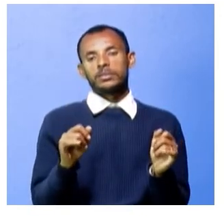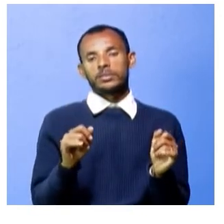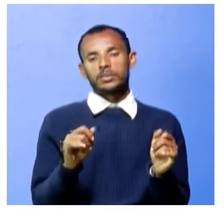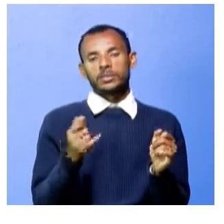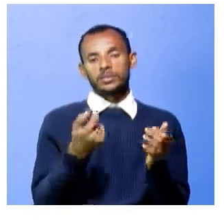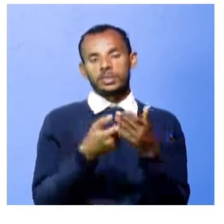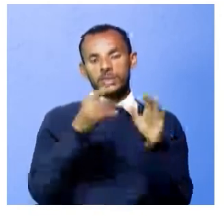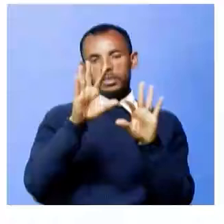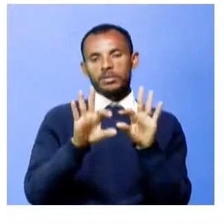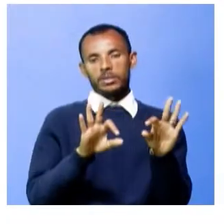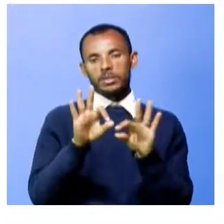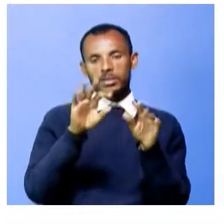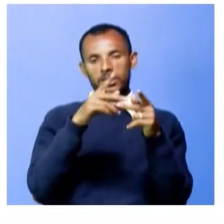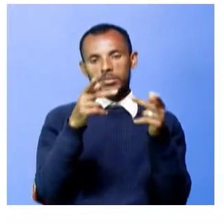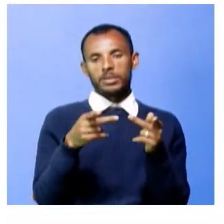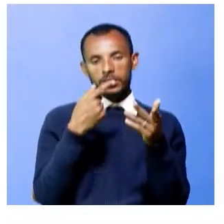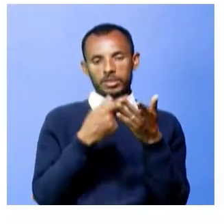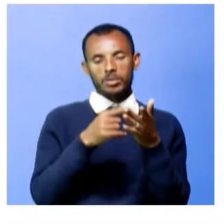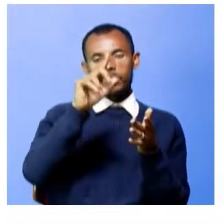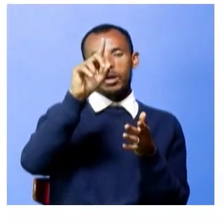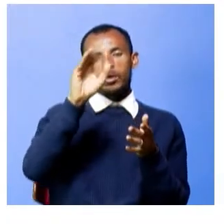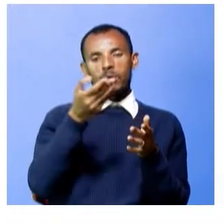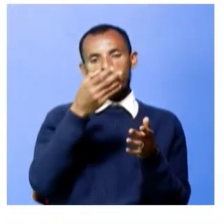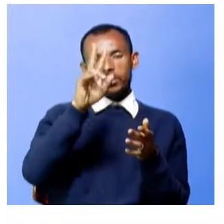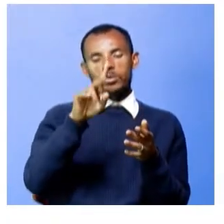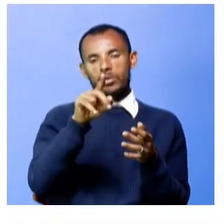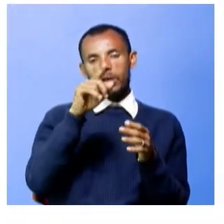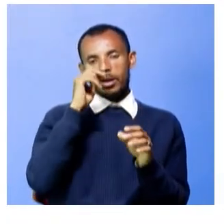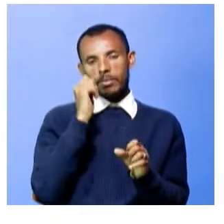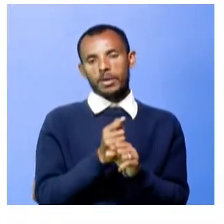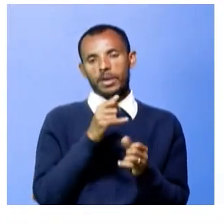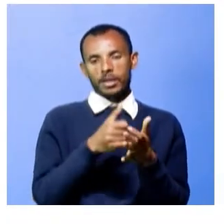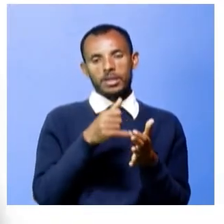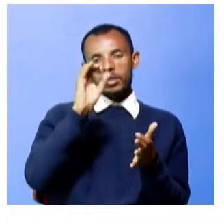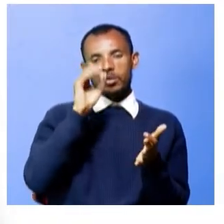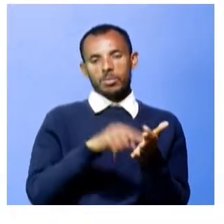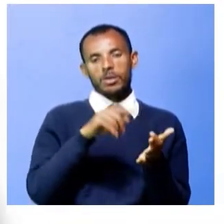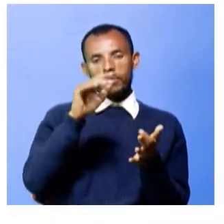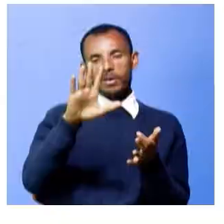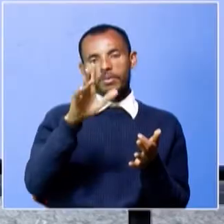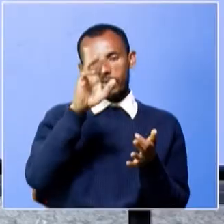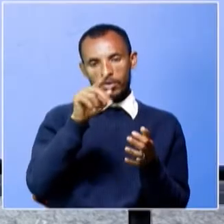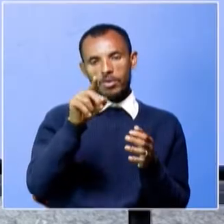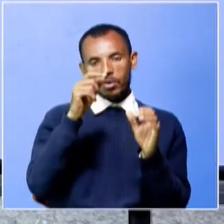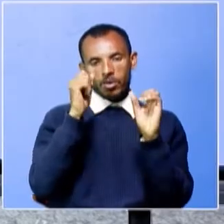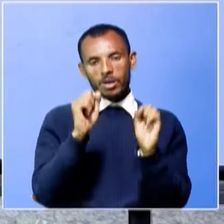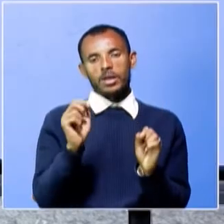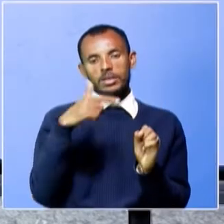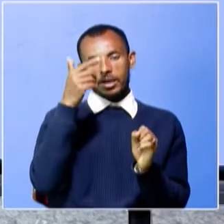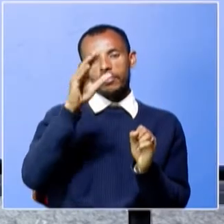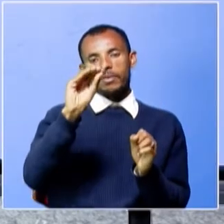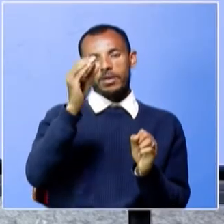the sample space. This is 1 over 2, or you can make it 0.5, or you can say